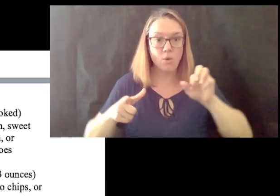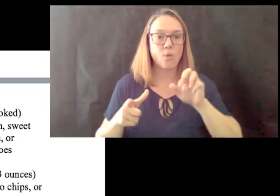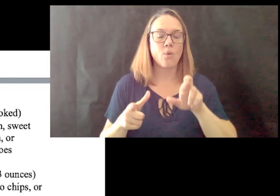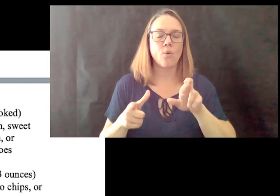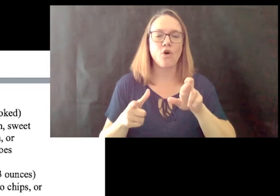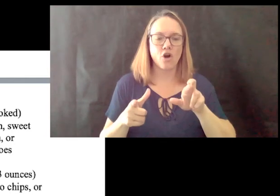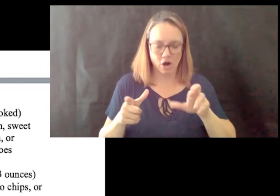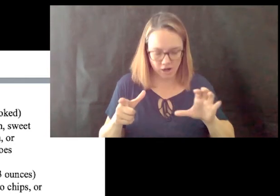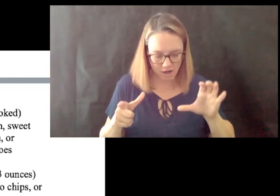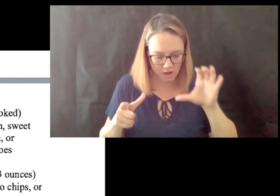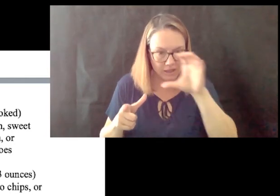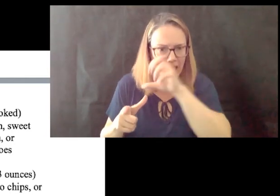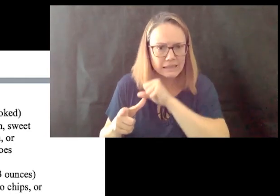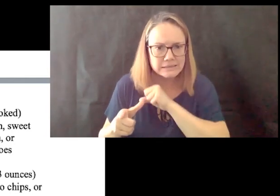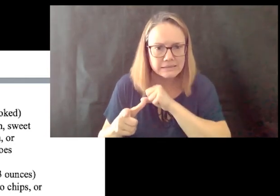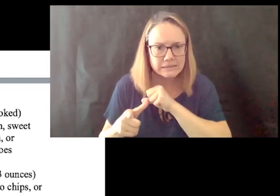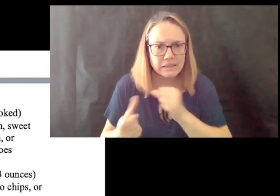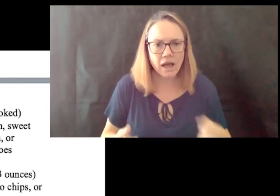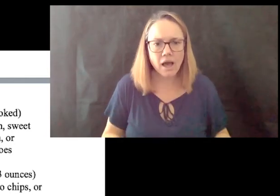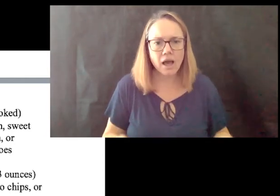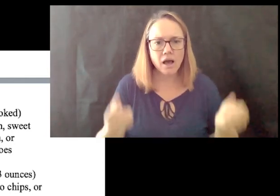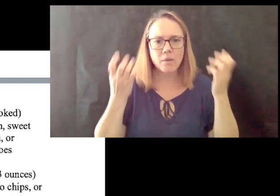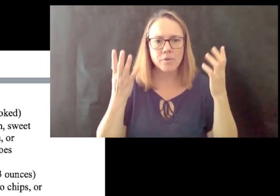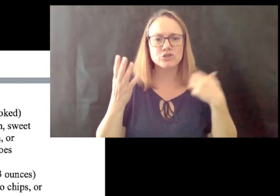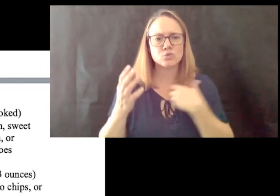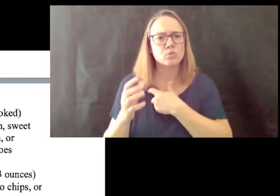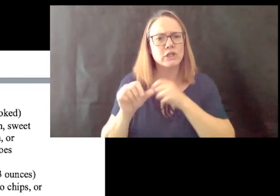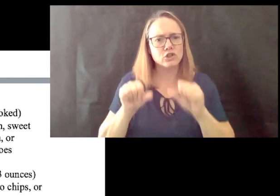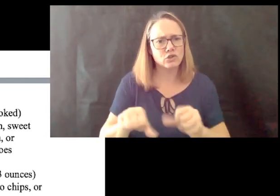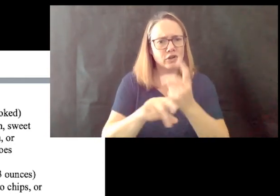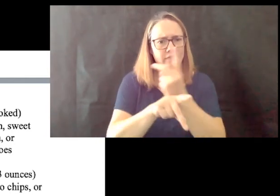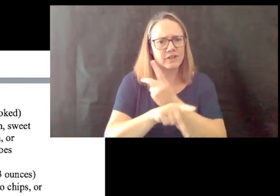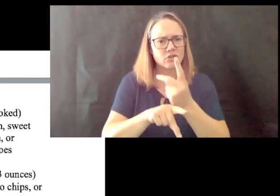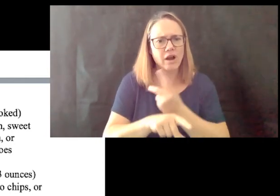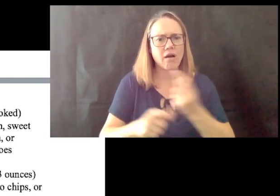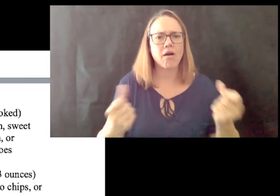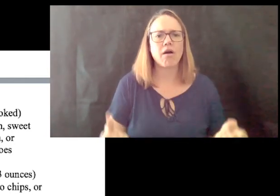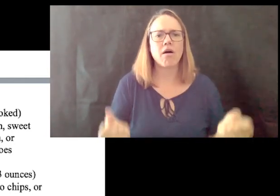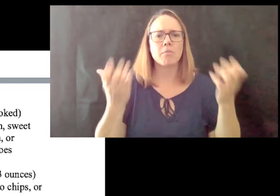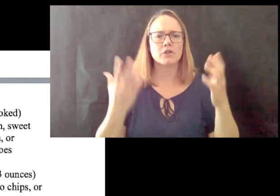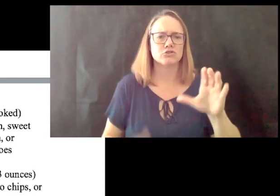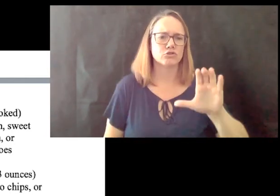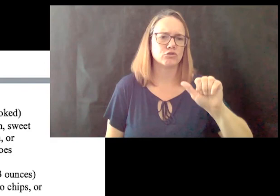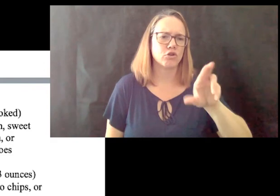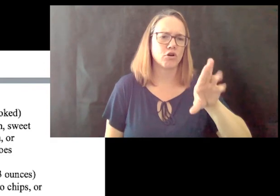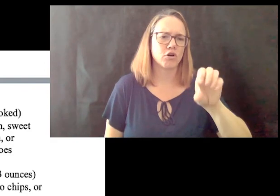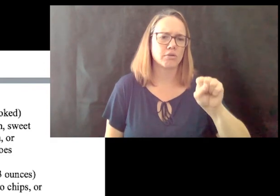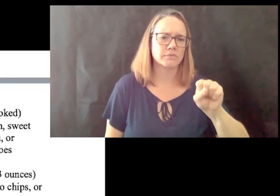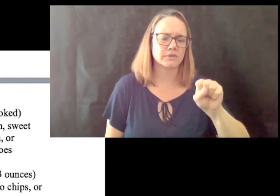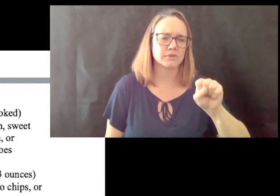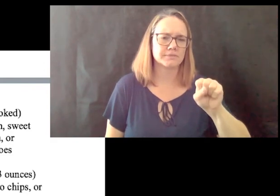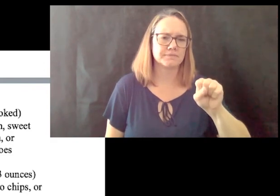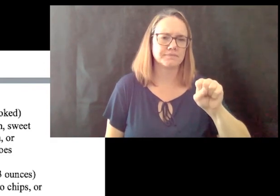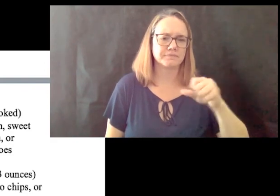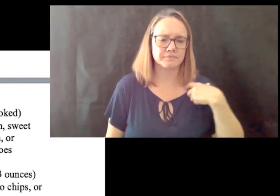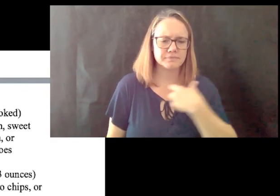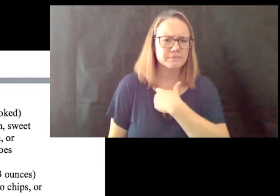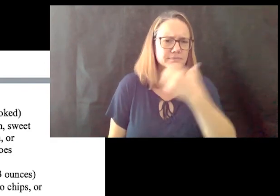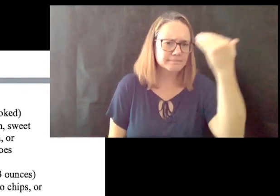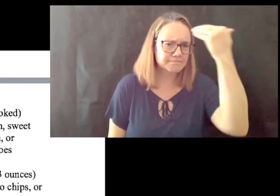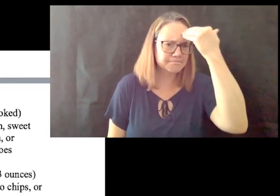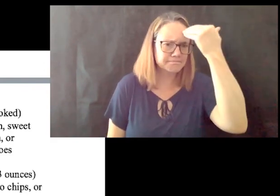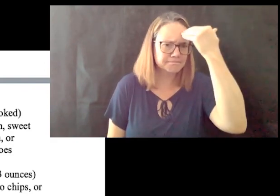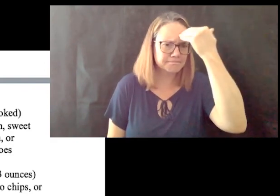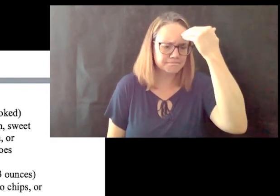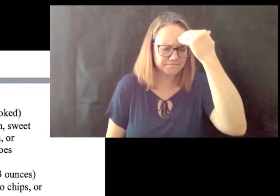out, or take an estimate using a fist or any other type of example we can come up with. And once we